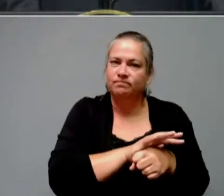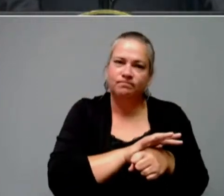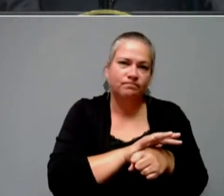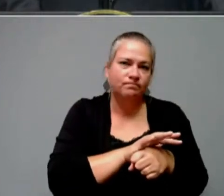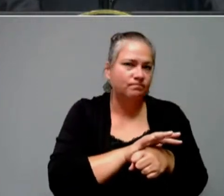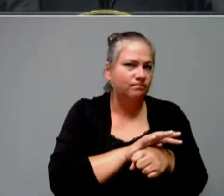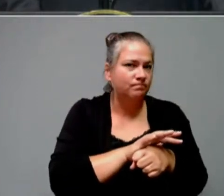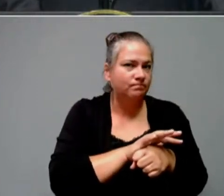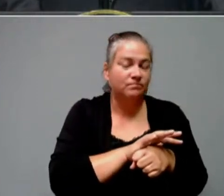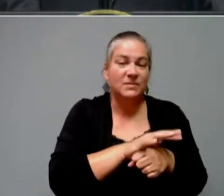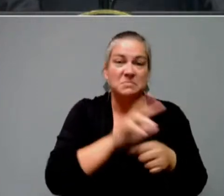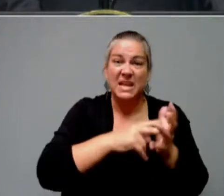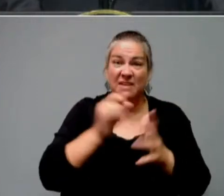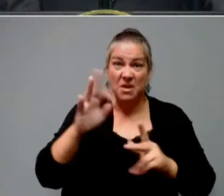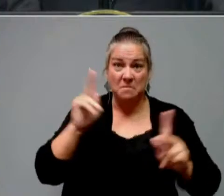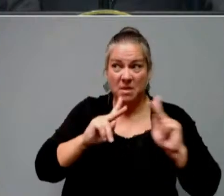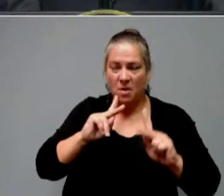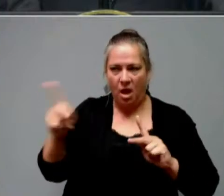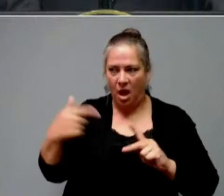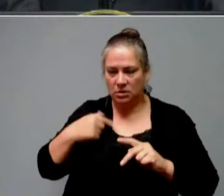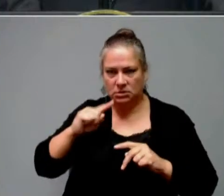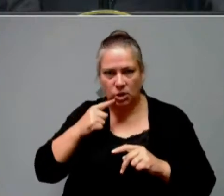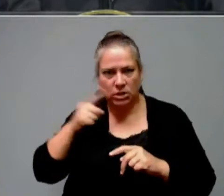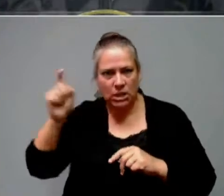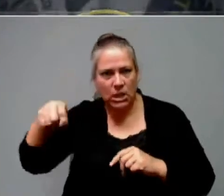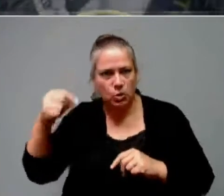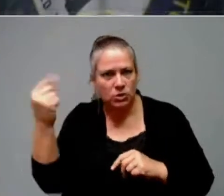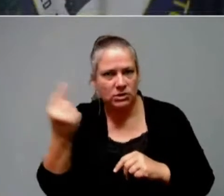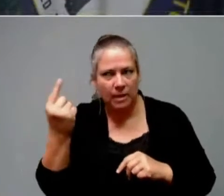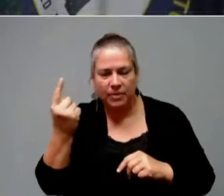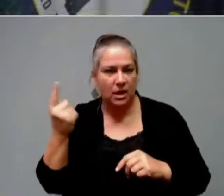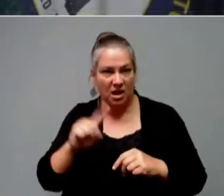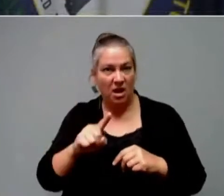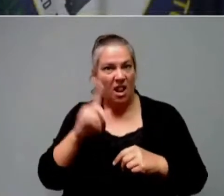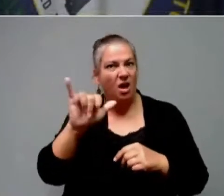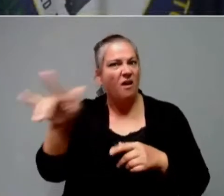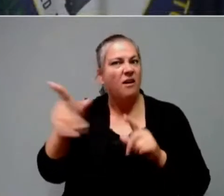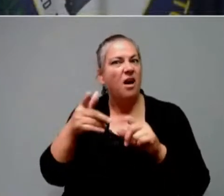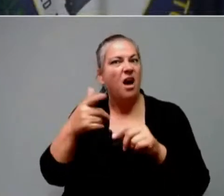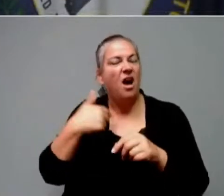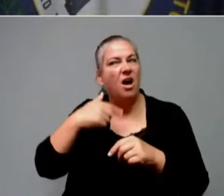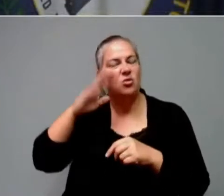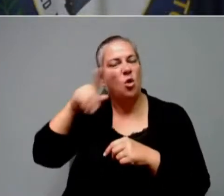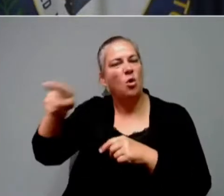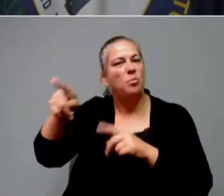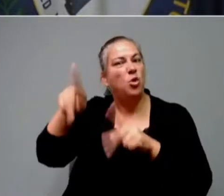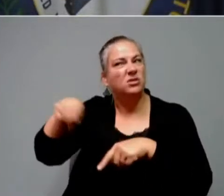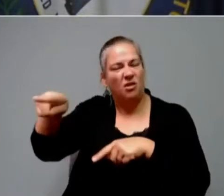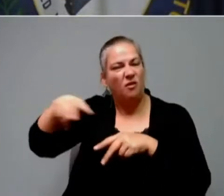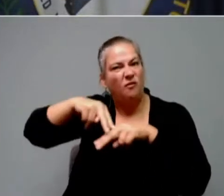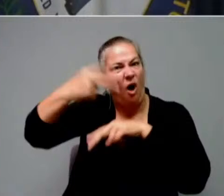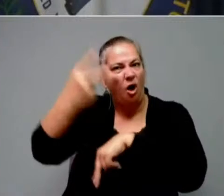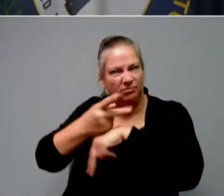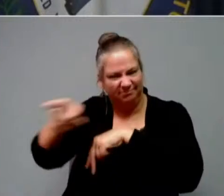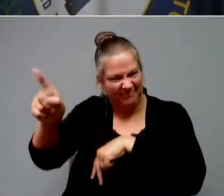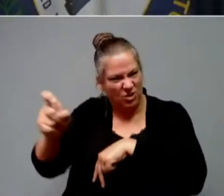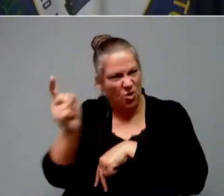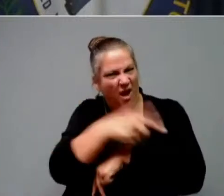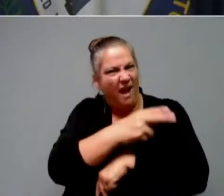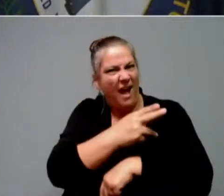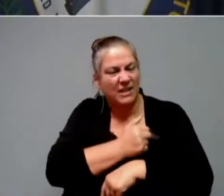time. I have a family member that had a bad fall and is needed to be hospitalized, and we were very